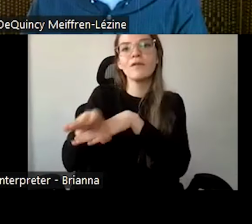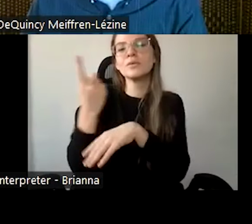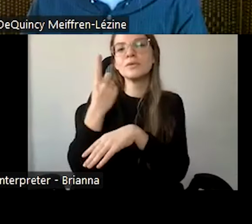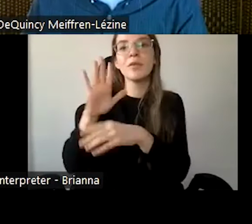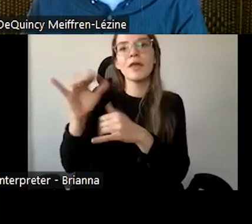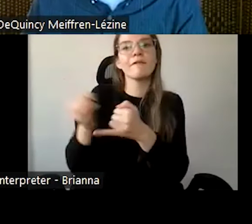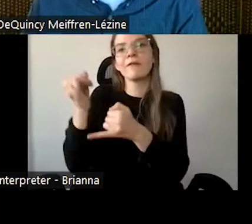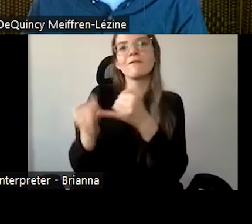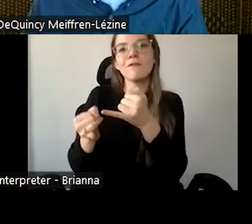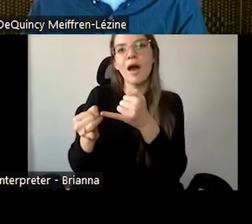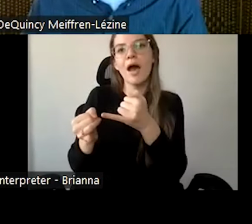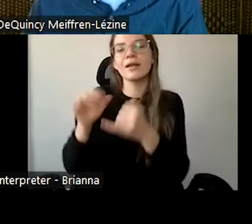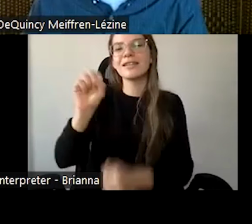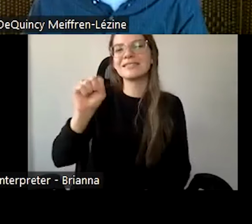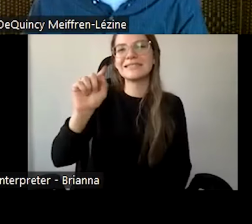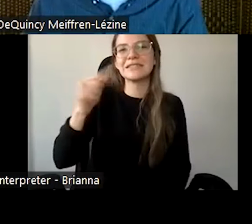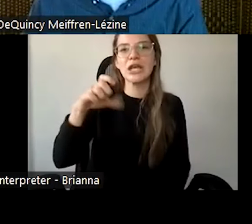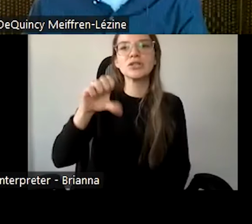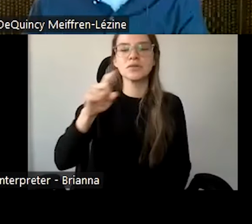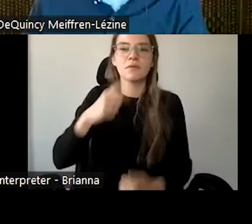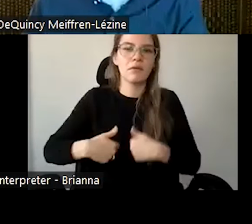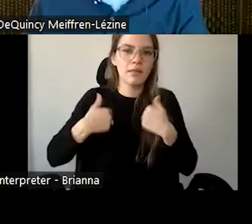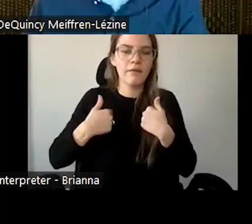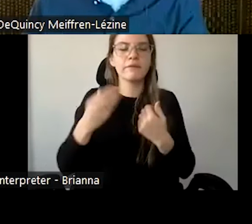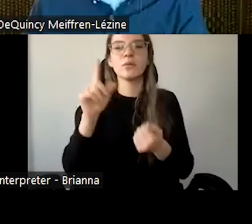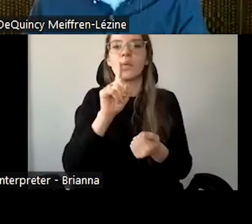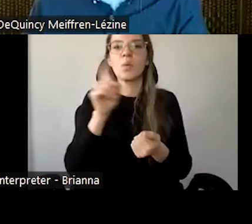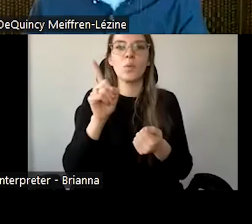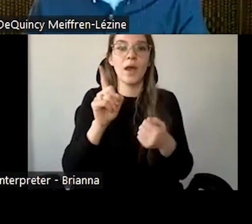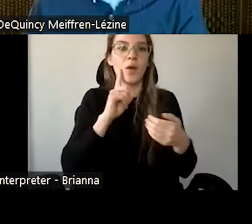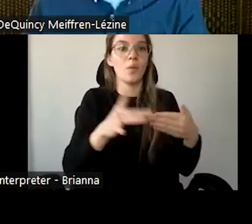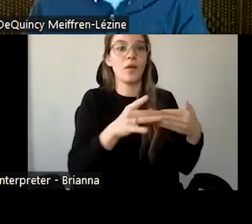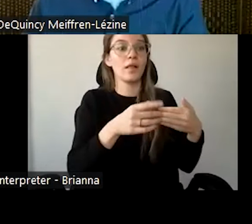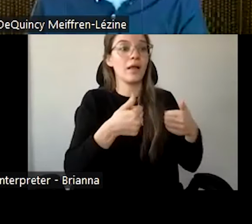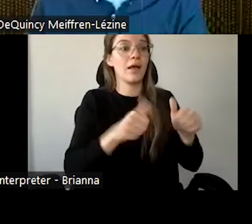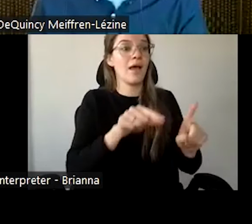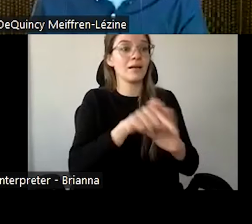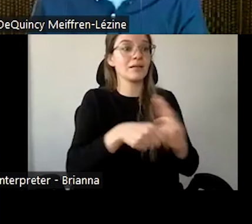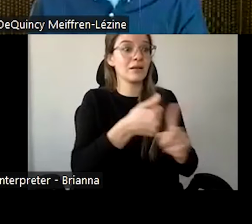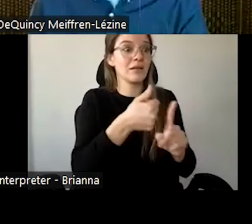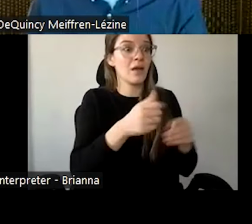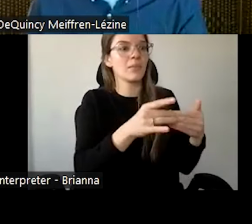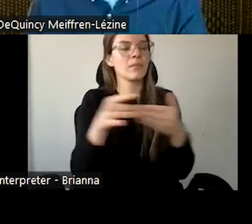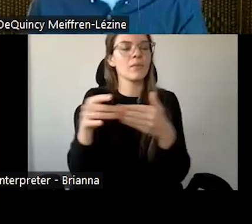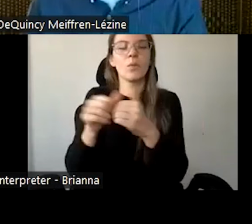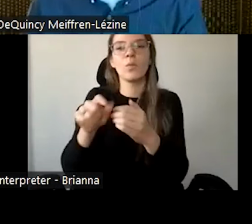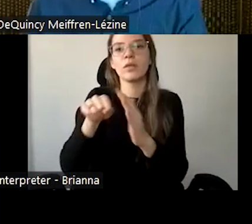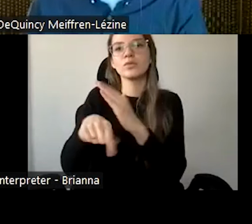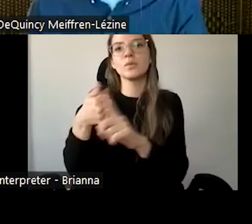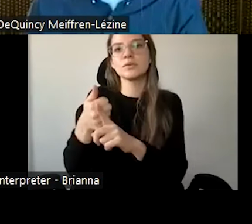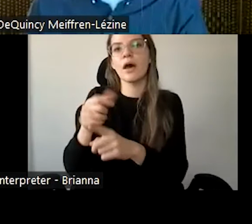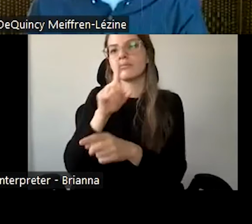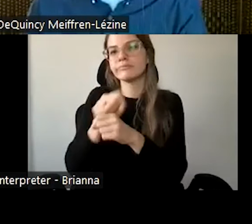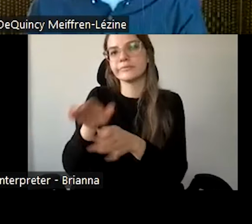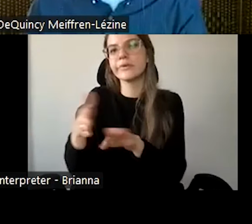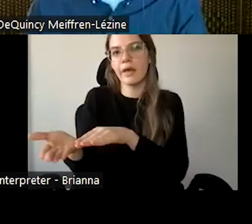final stages where it connects a suicide attempt to a suicide death. Because the things that are going